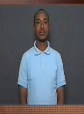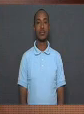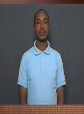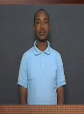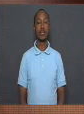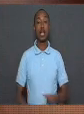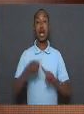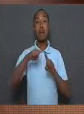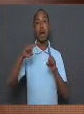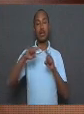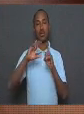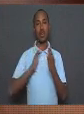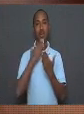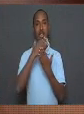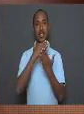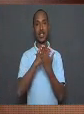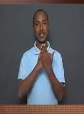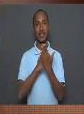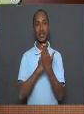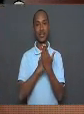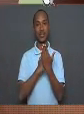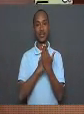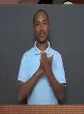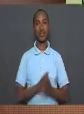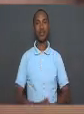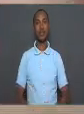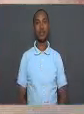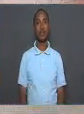Let's get back to our lesson.